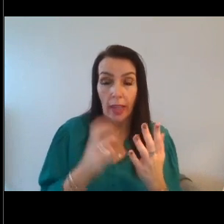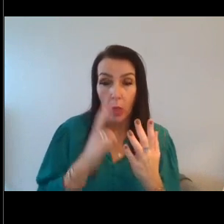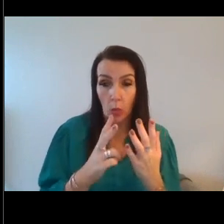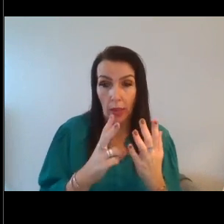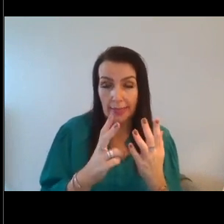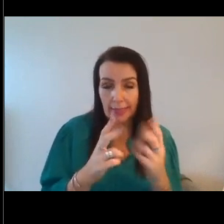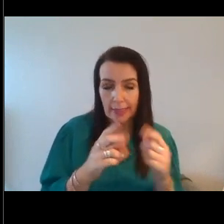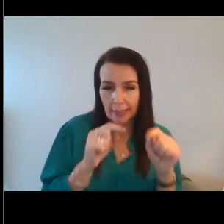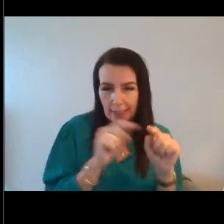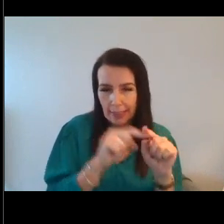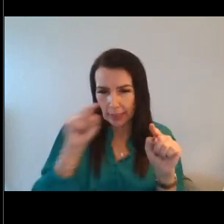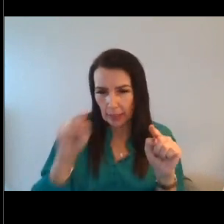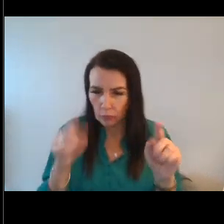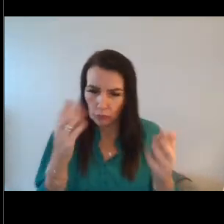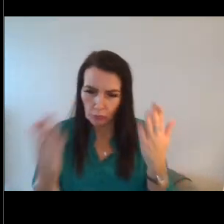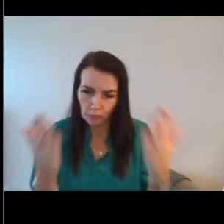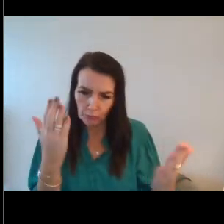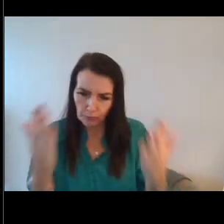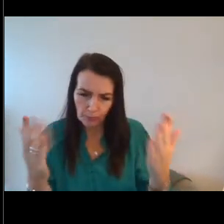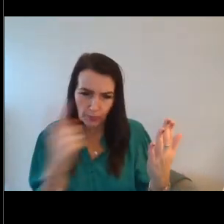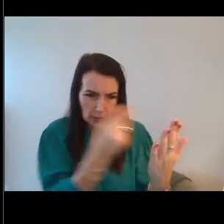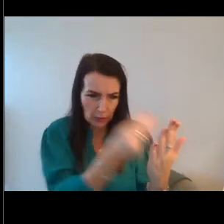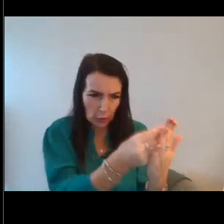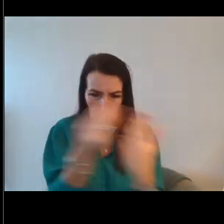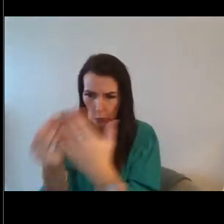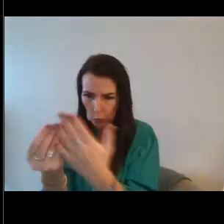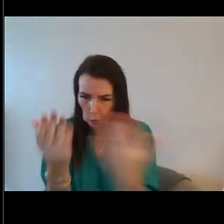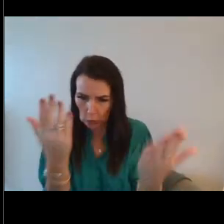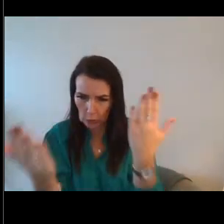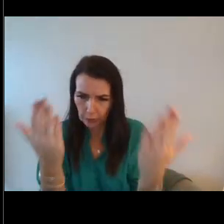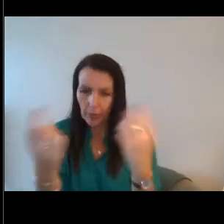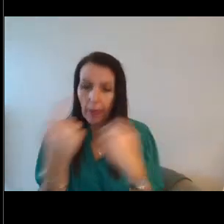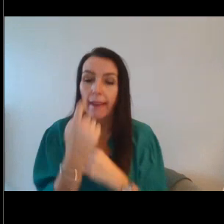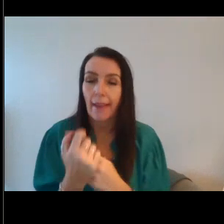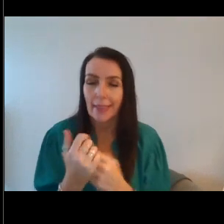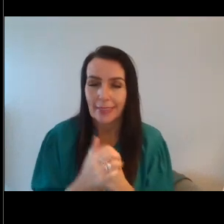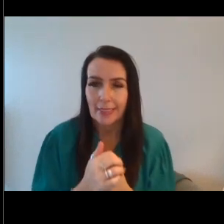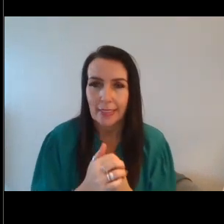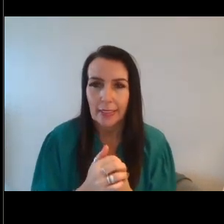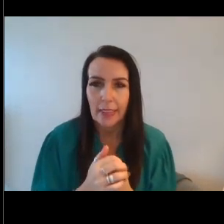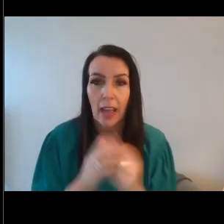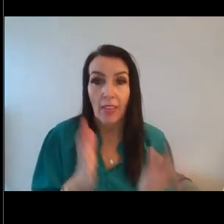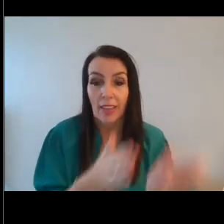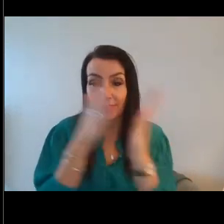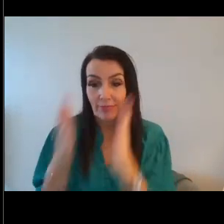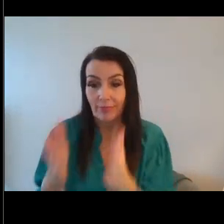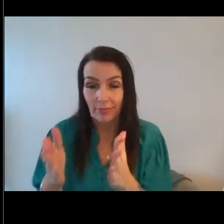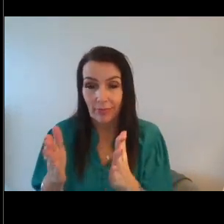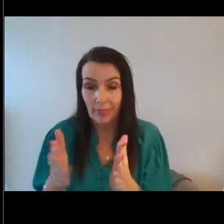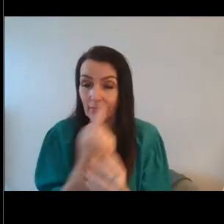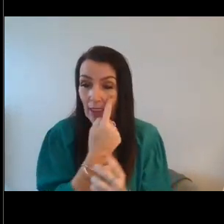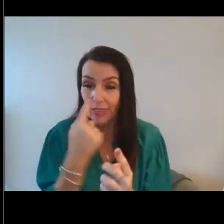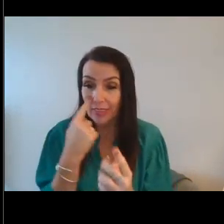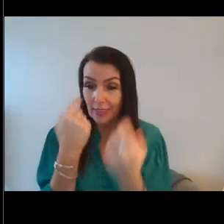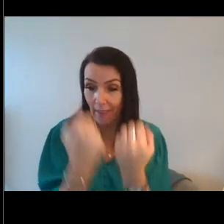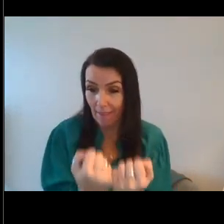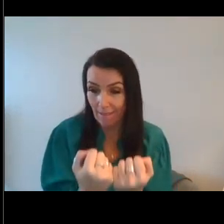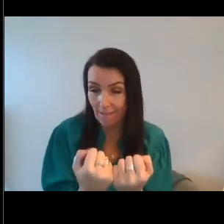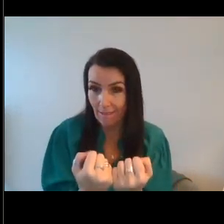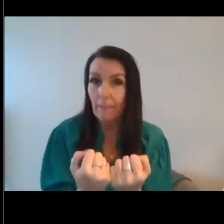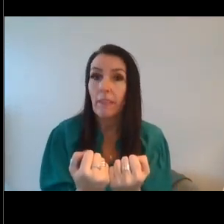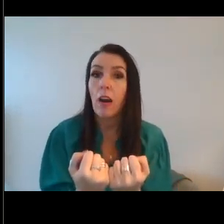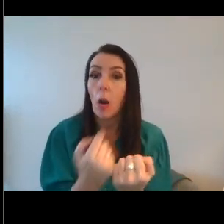with indicative costs and savings to achieve the end goal. And this then sets up that third phase where we can use the evidence base and the insights from